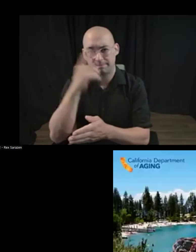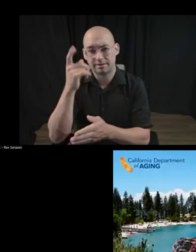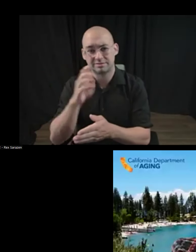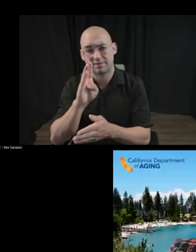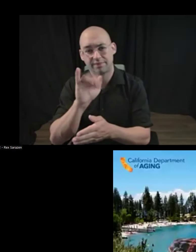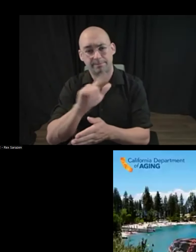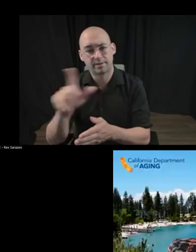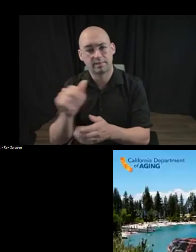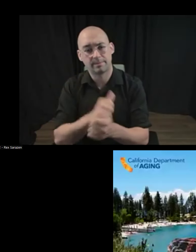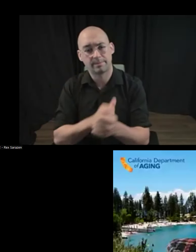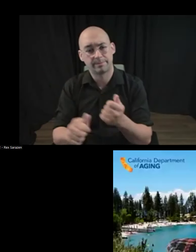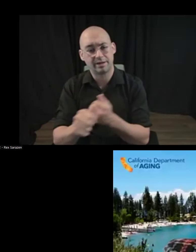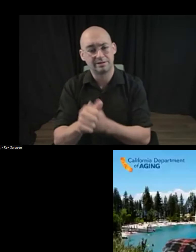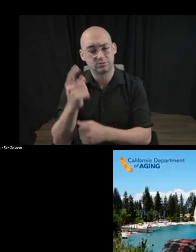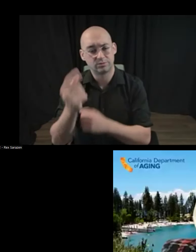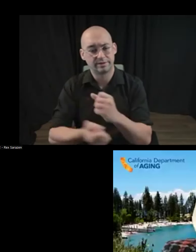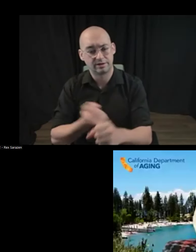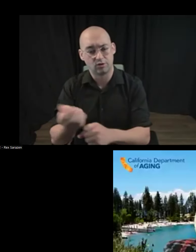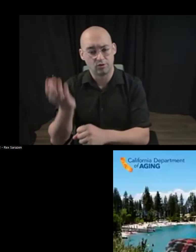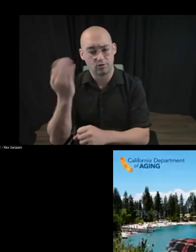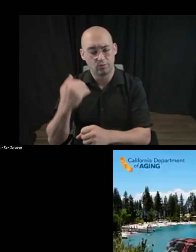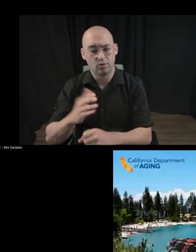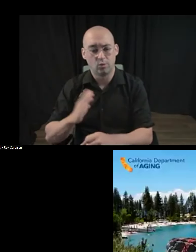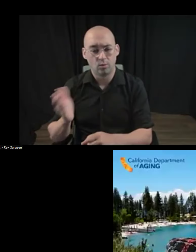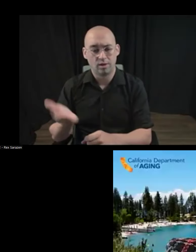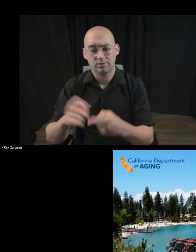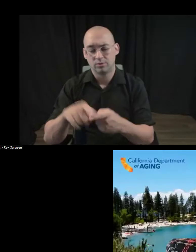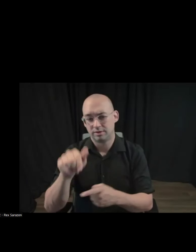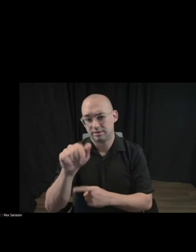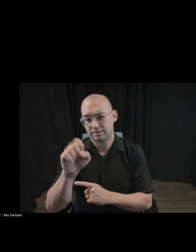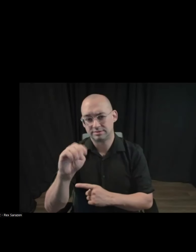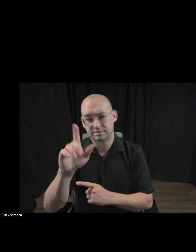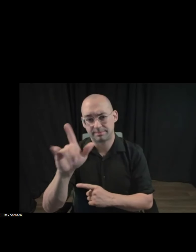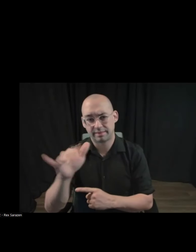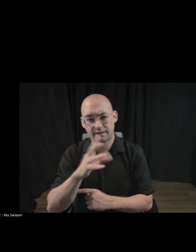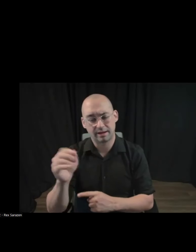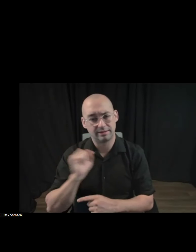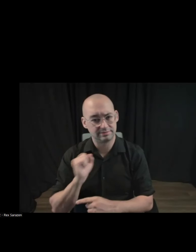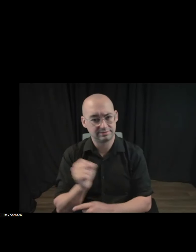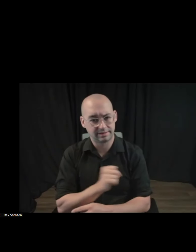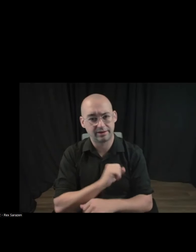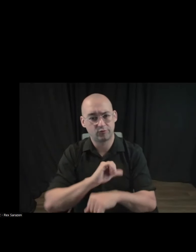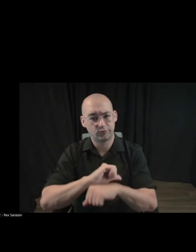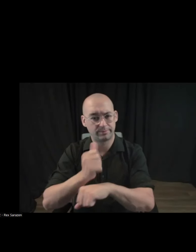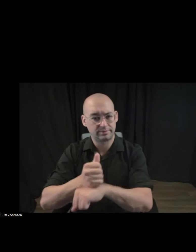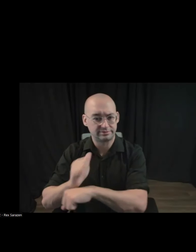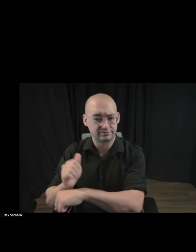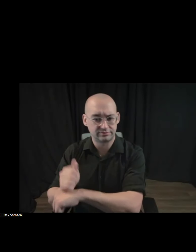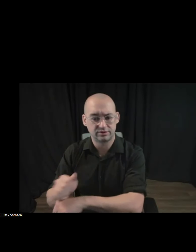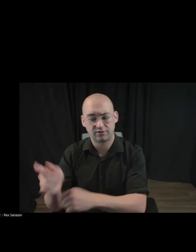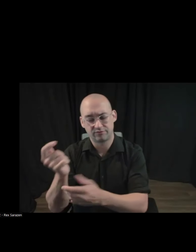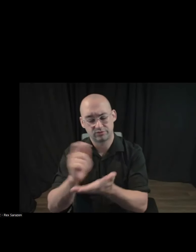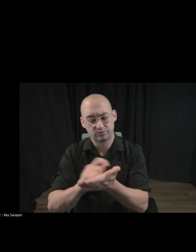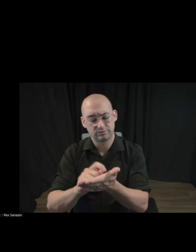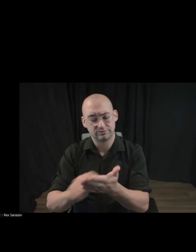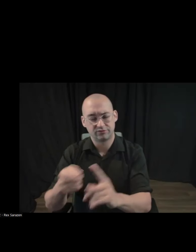year, and welcome to the Assembly and Senate representatives. A couple notes from the Department of Aging.